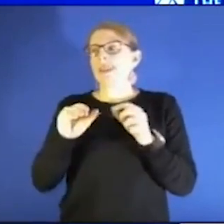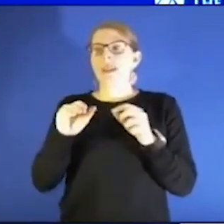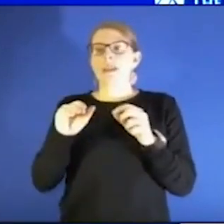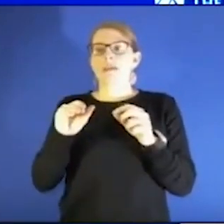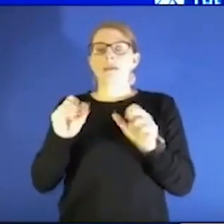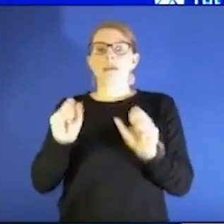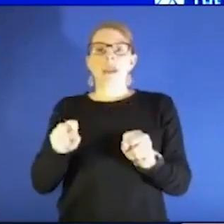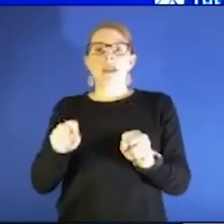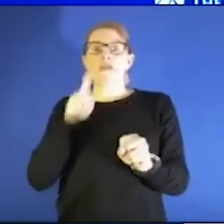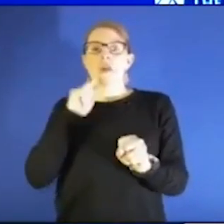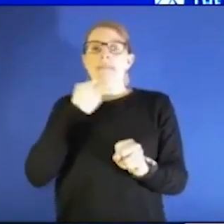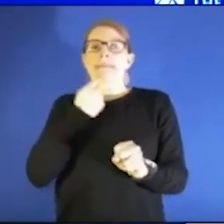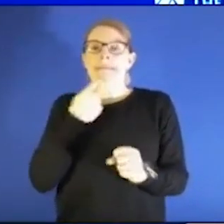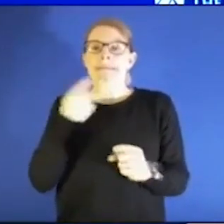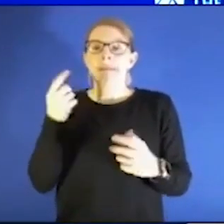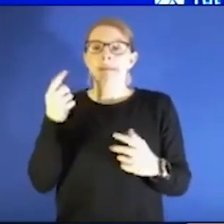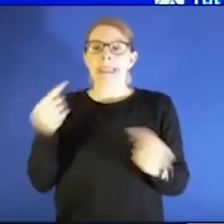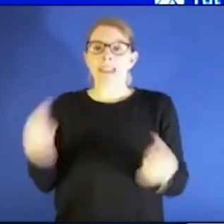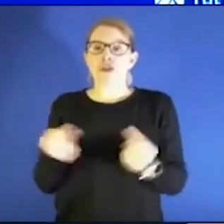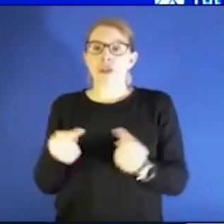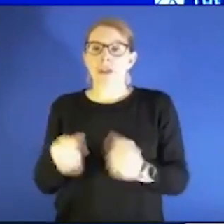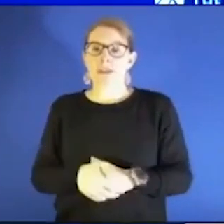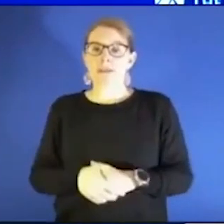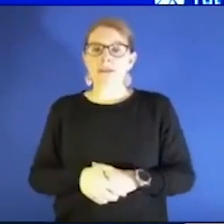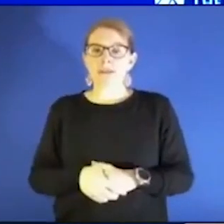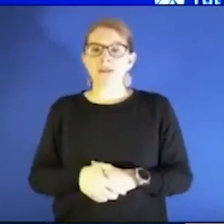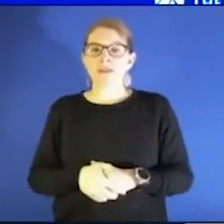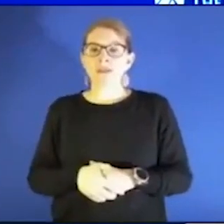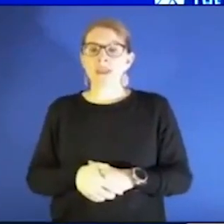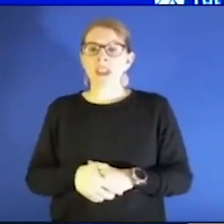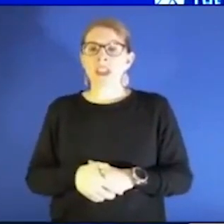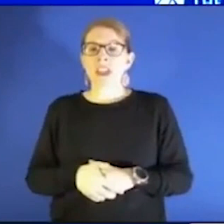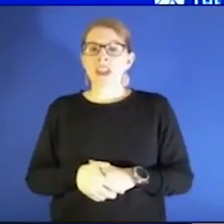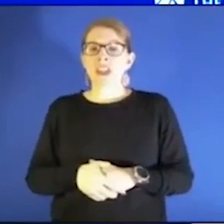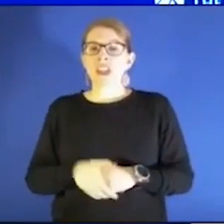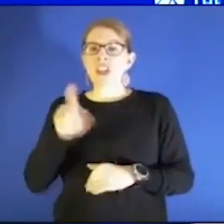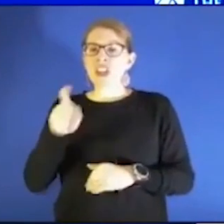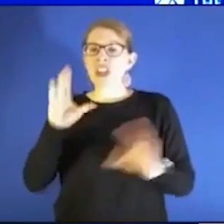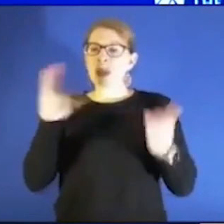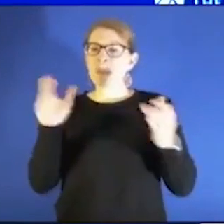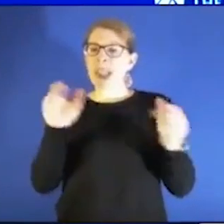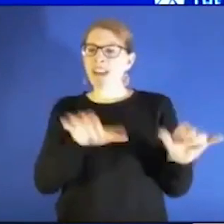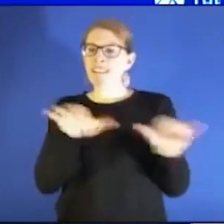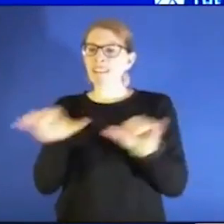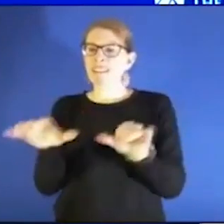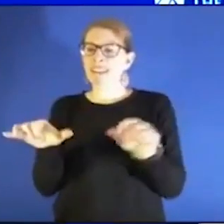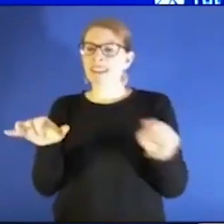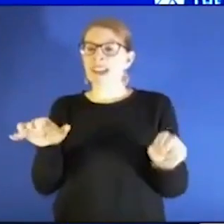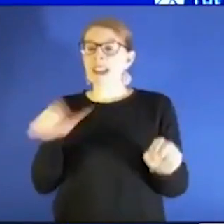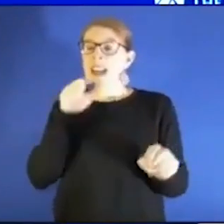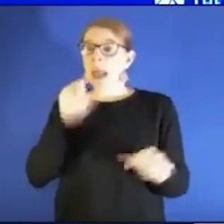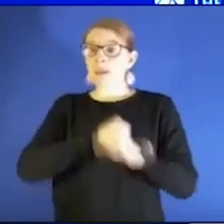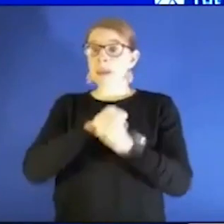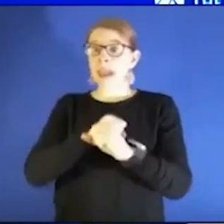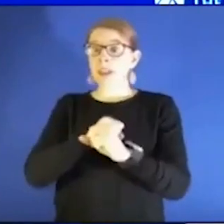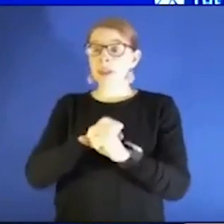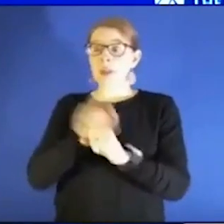So we should note that. I think that is very important to note, that it won't protect you necessarily from getting